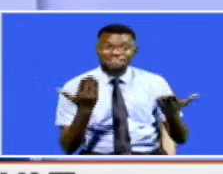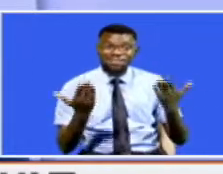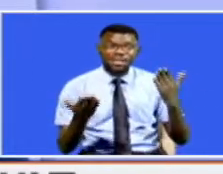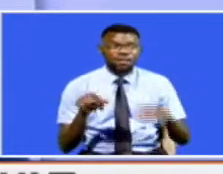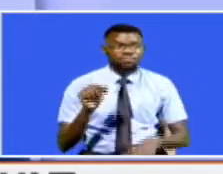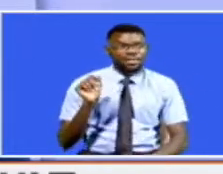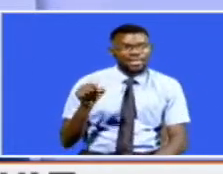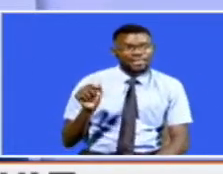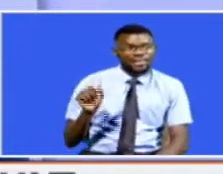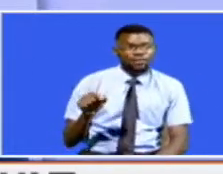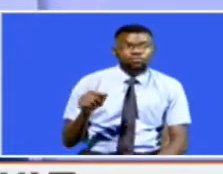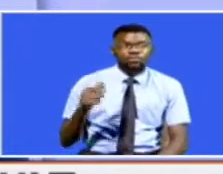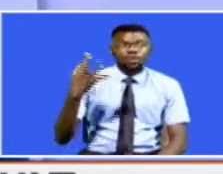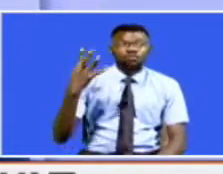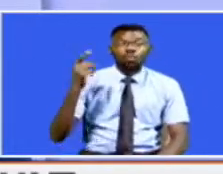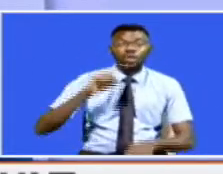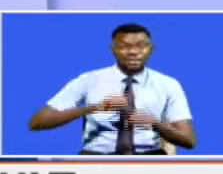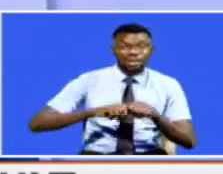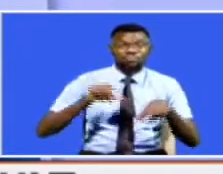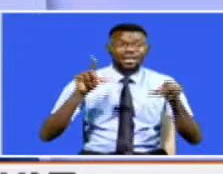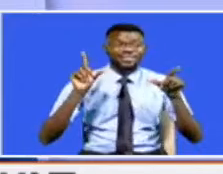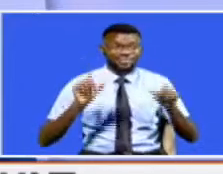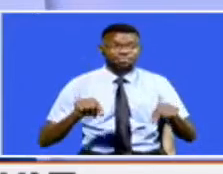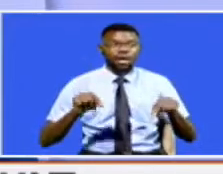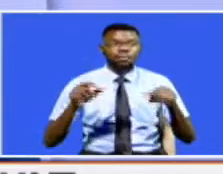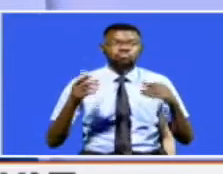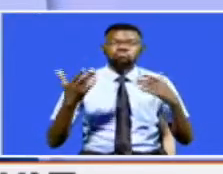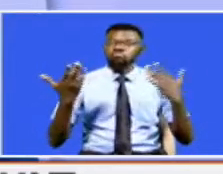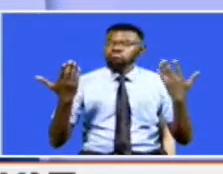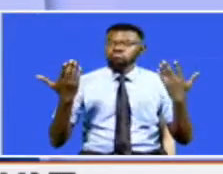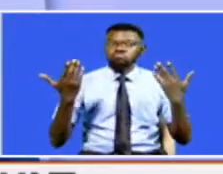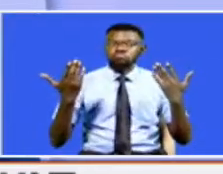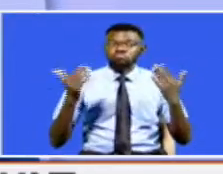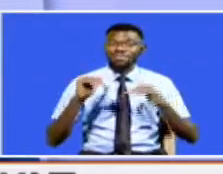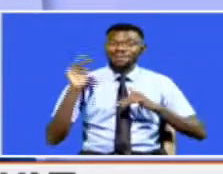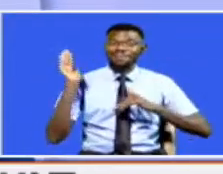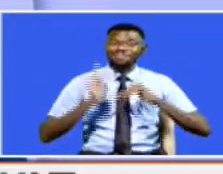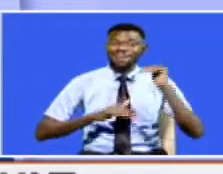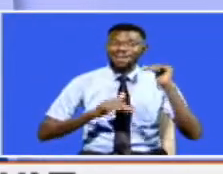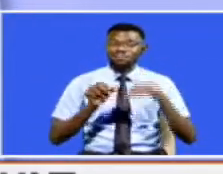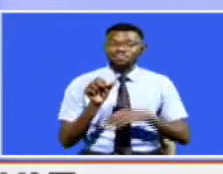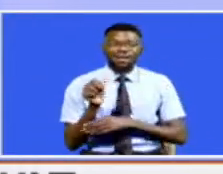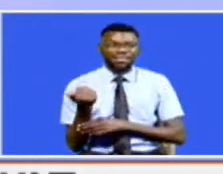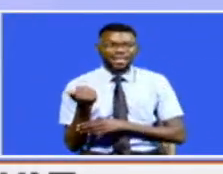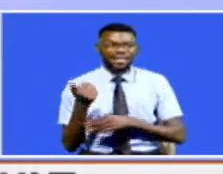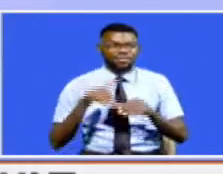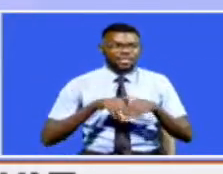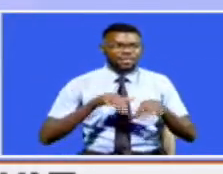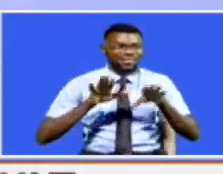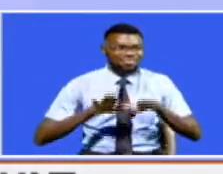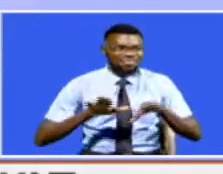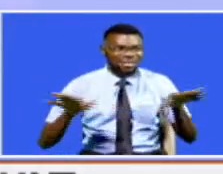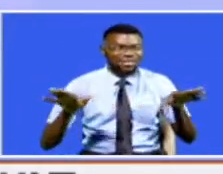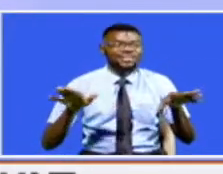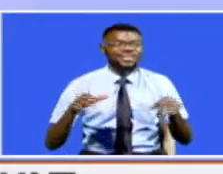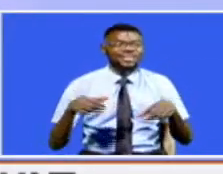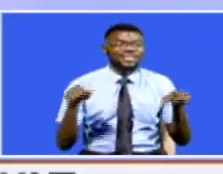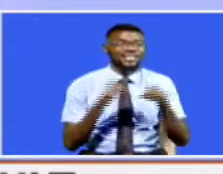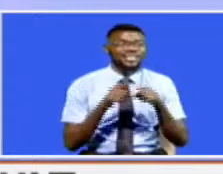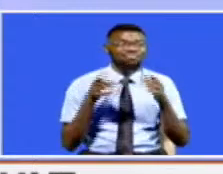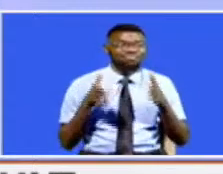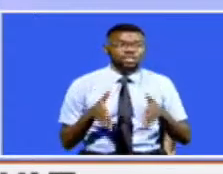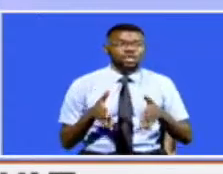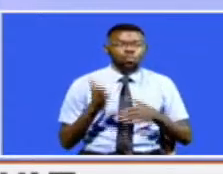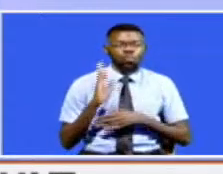as 4 times cheaper than some actors in the market. Meaning, just as the market gets to know, we